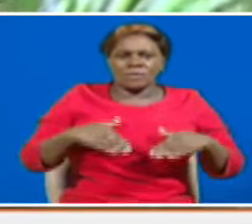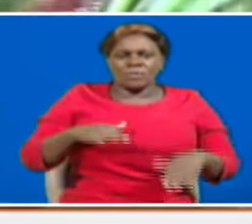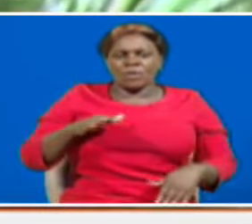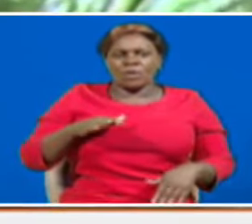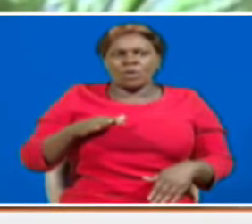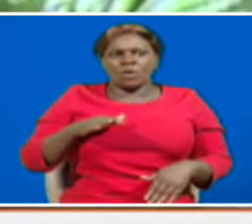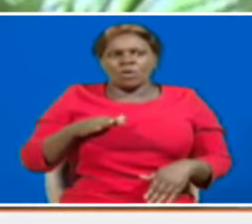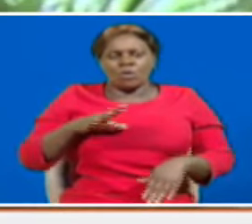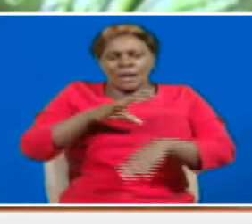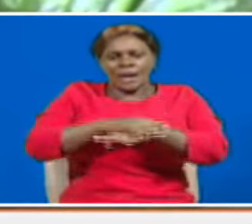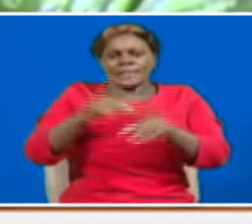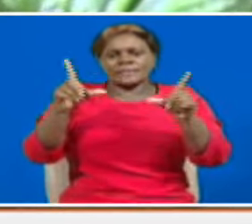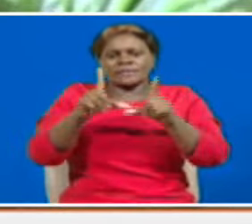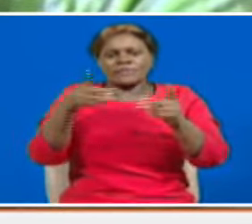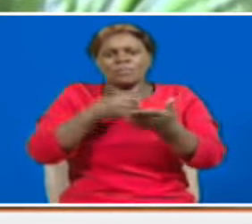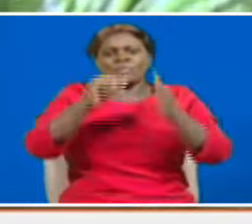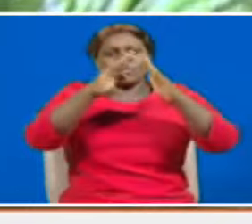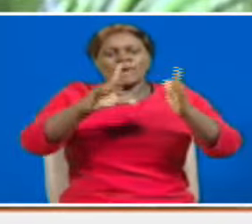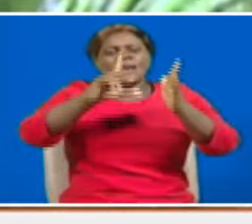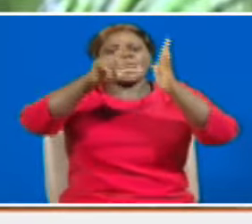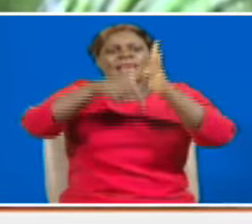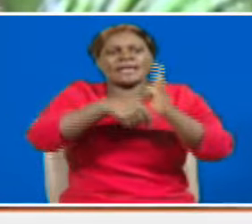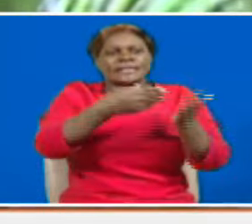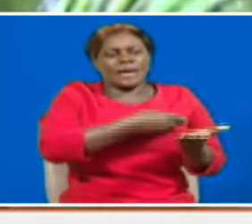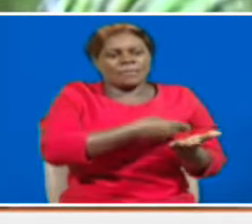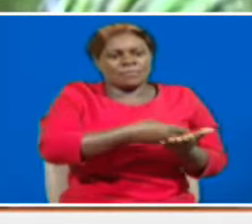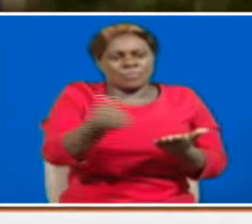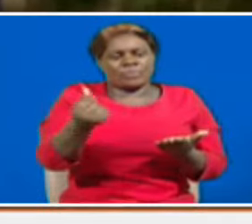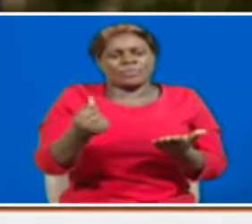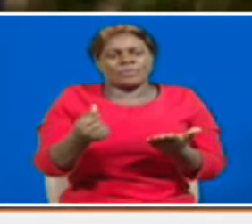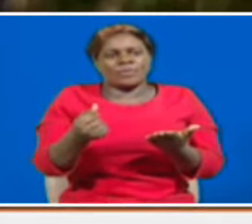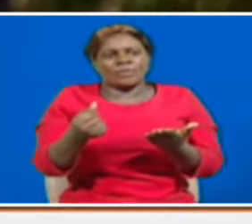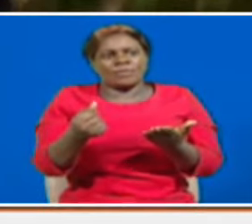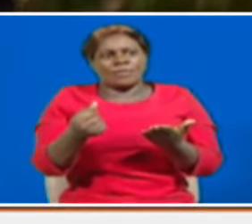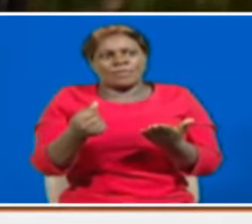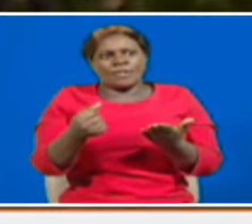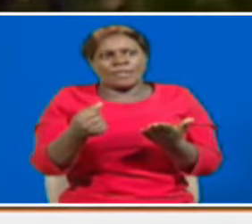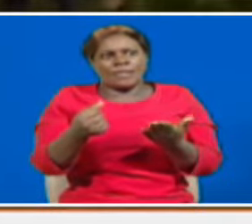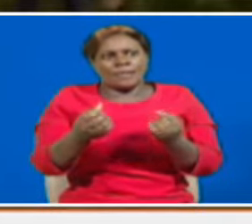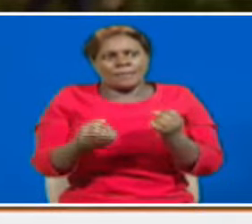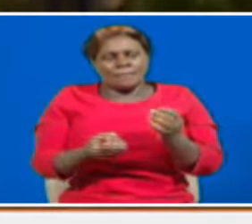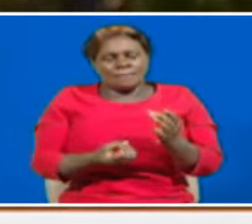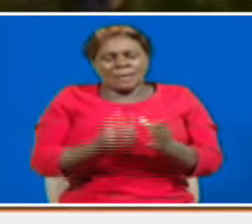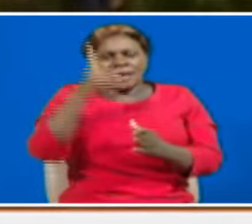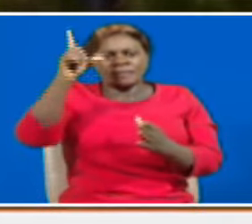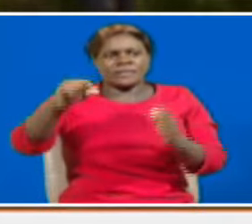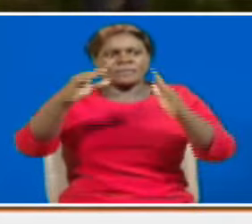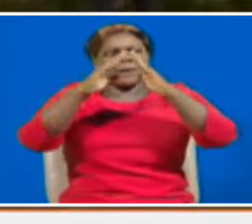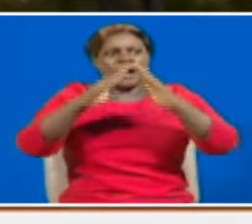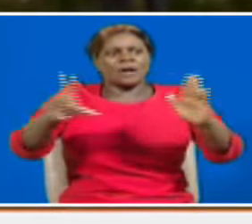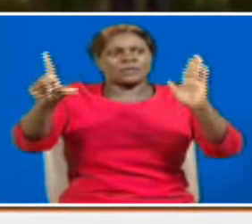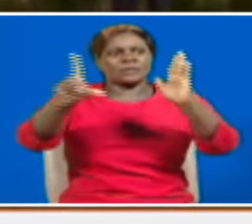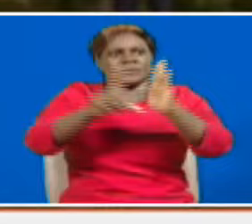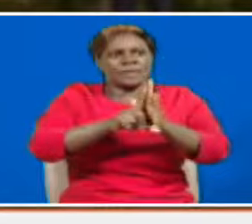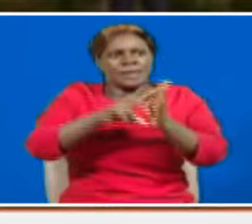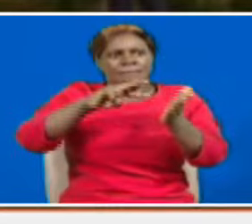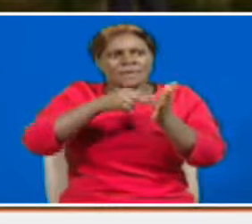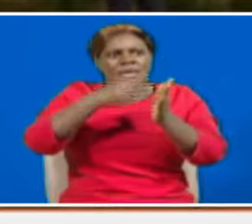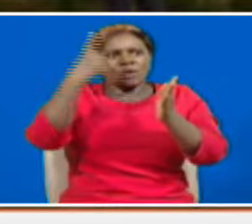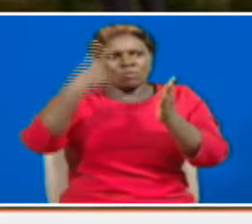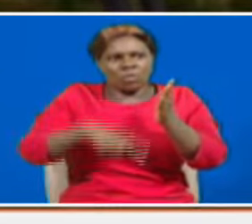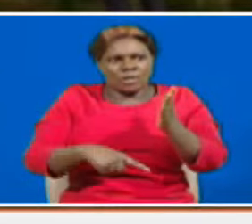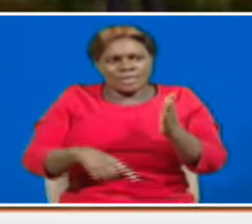PIN certificate zao, wanunue nyumba, alafu waweze kutransfer back to themselves. With the enactment of the affordable housing legislation, what then this means is